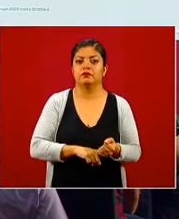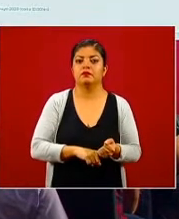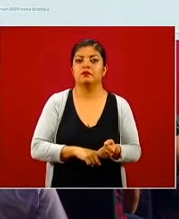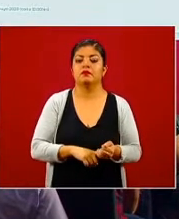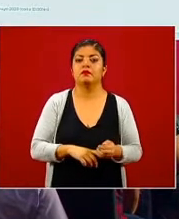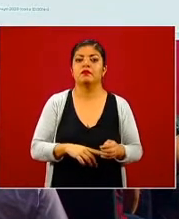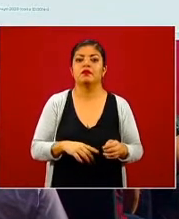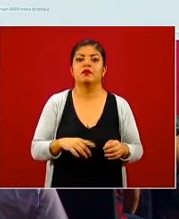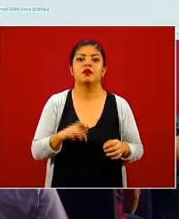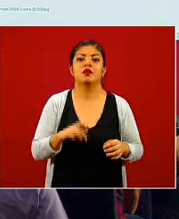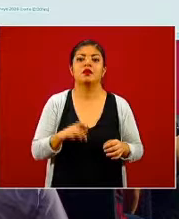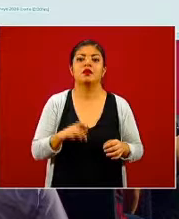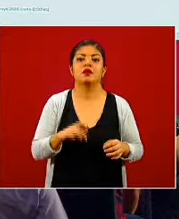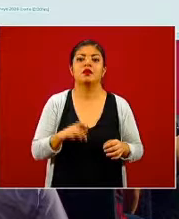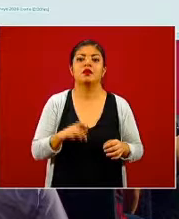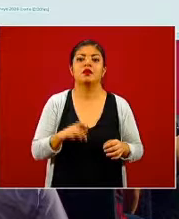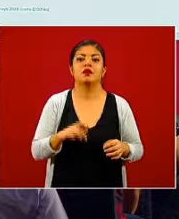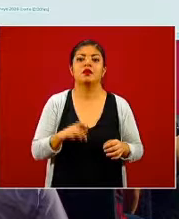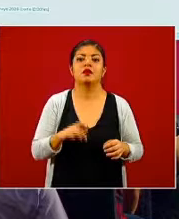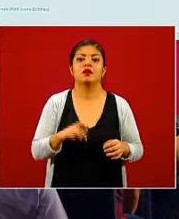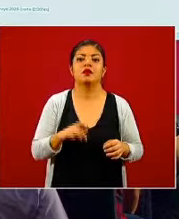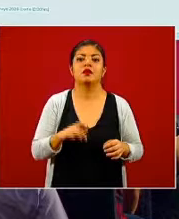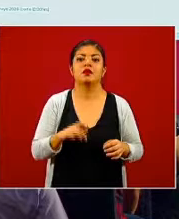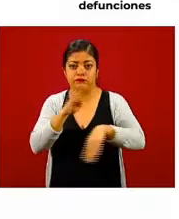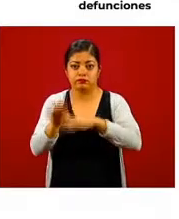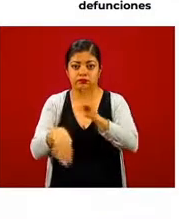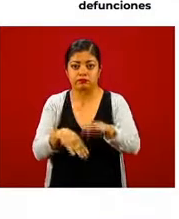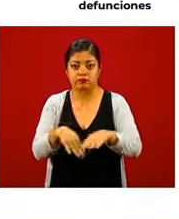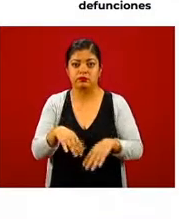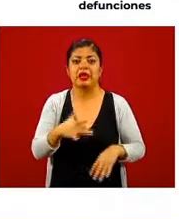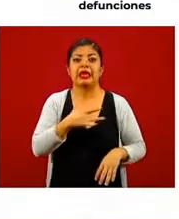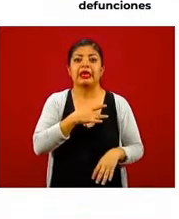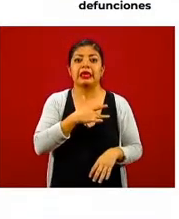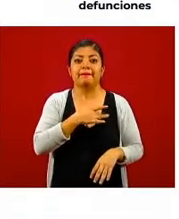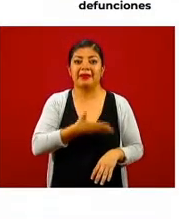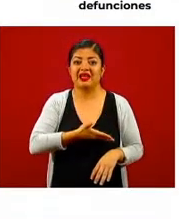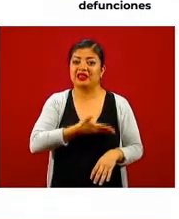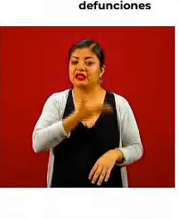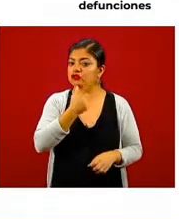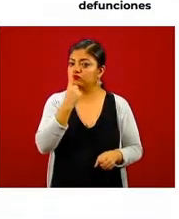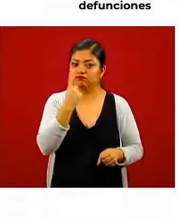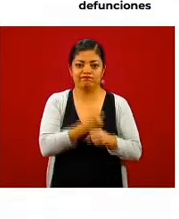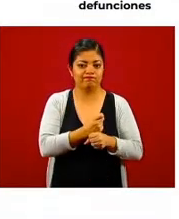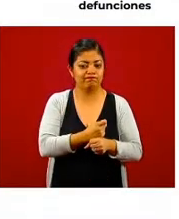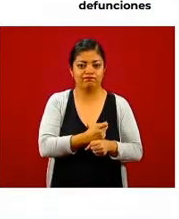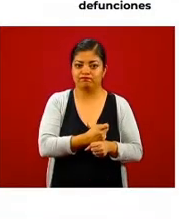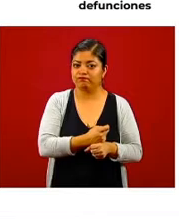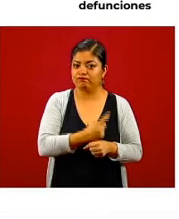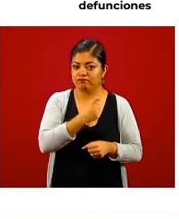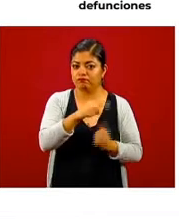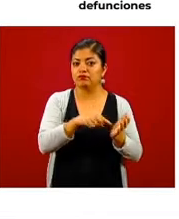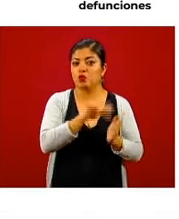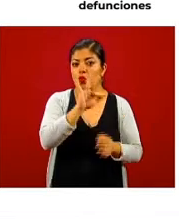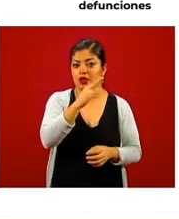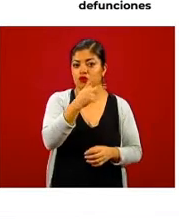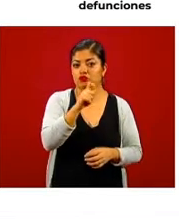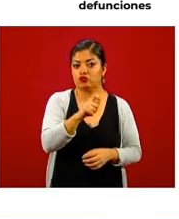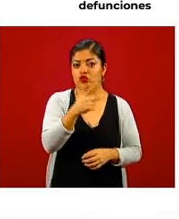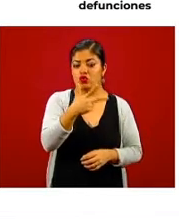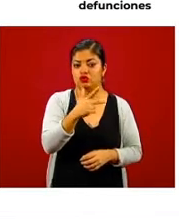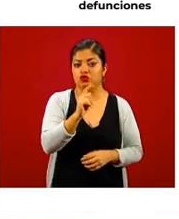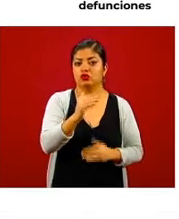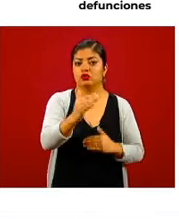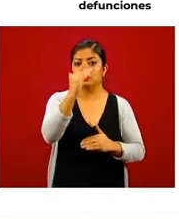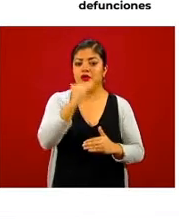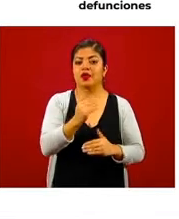This information has to do with comorbidities associated with death. Hypertension continues to be in the